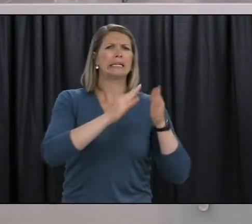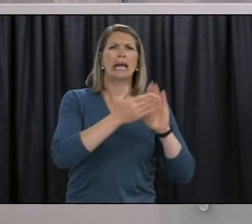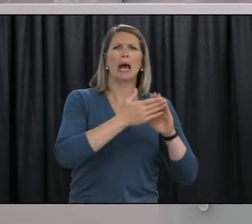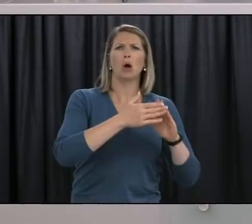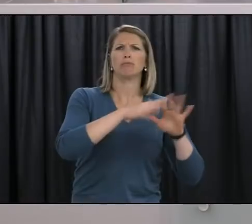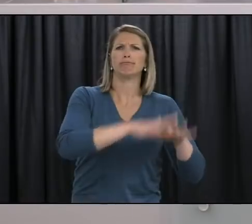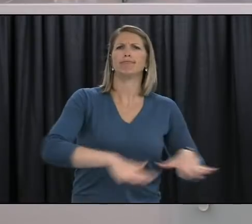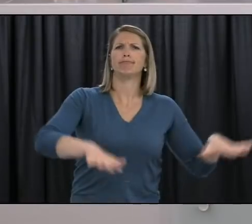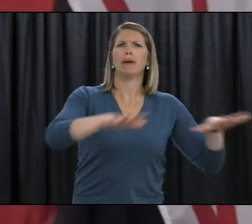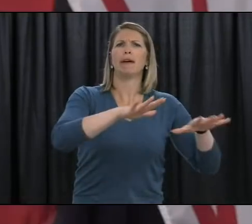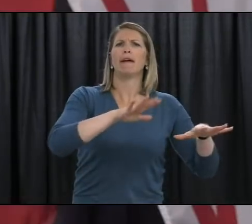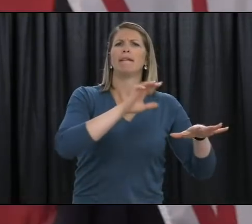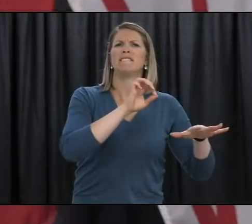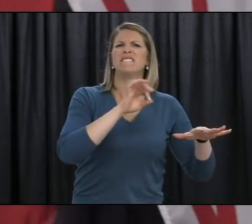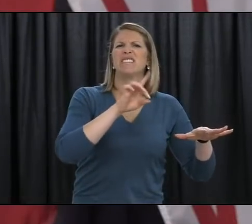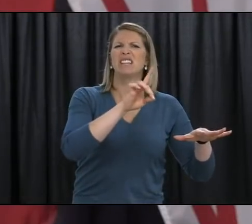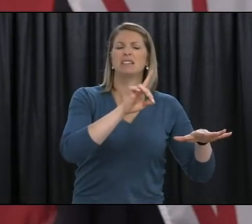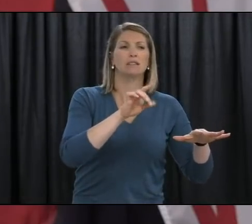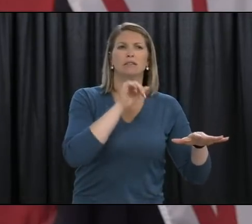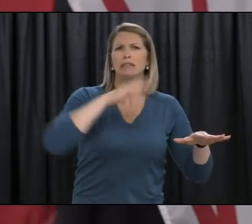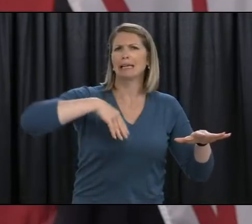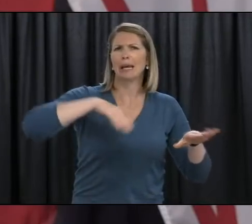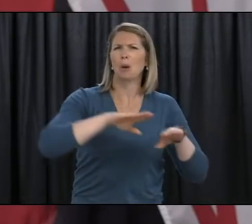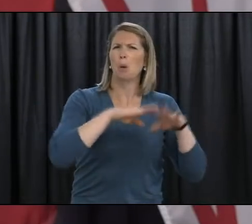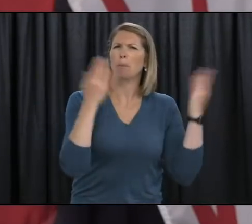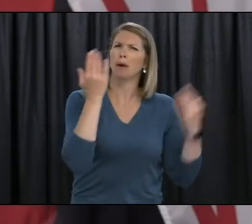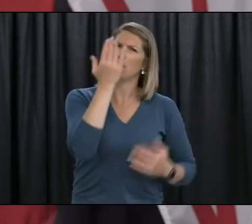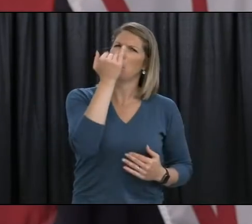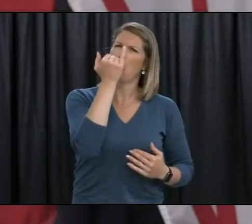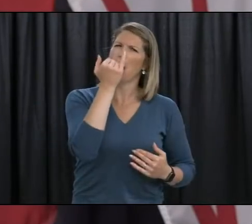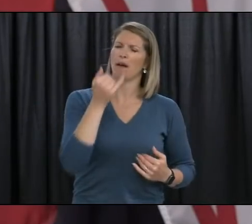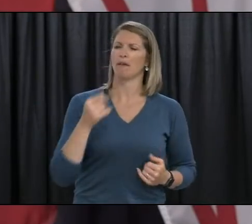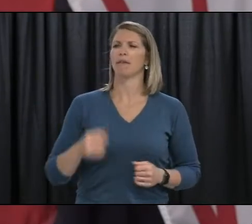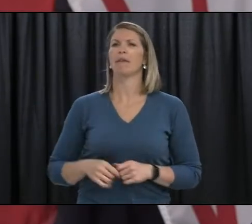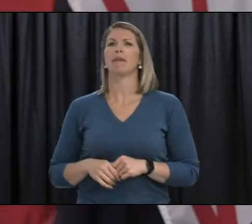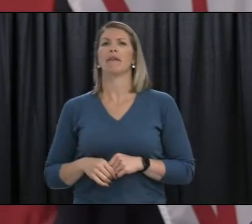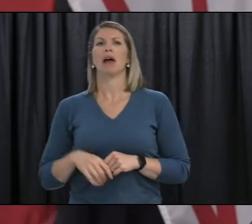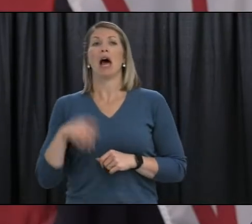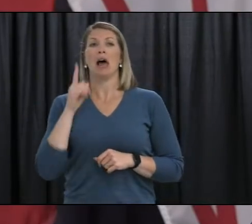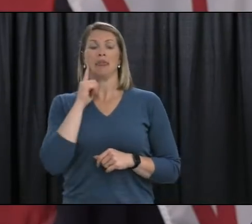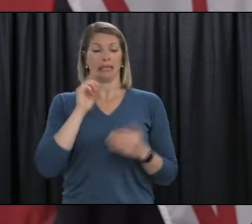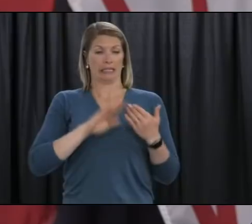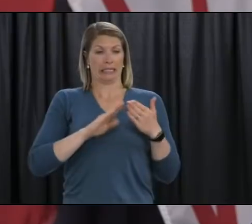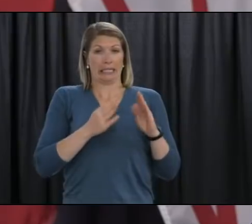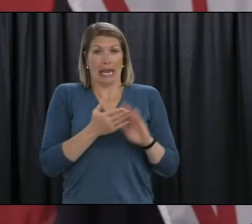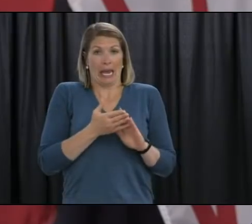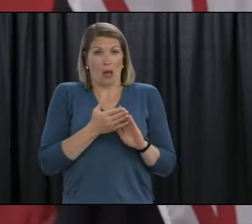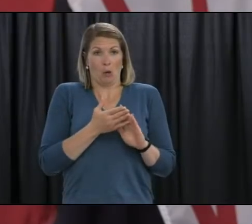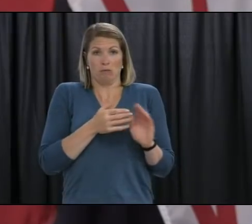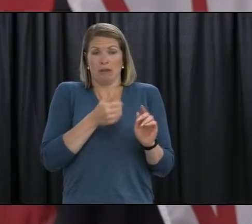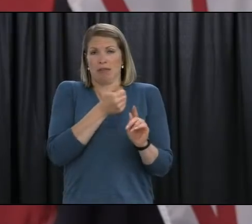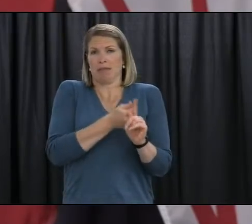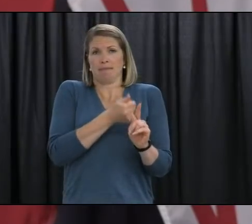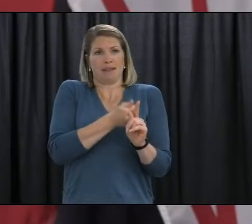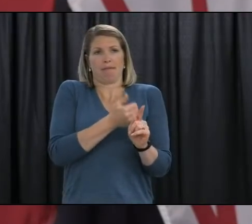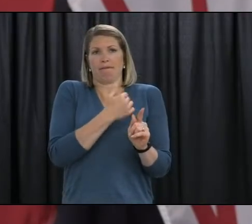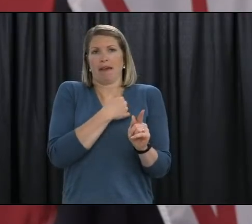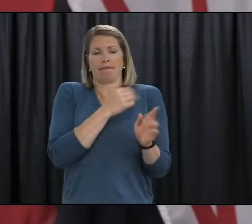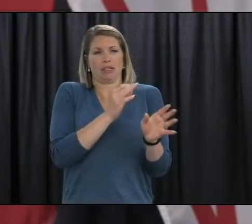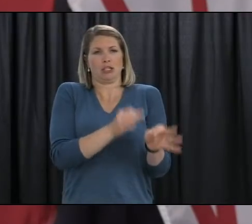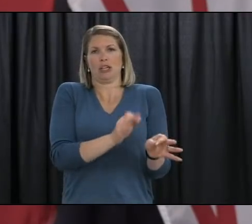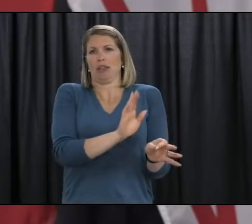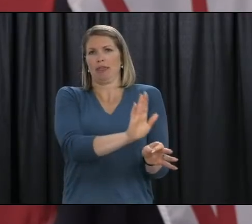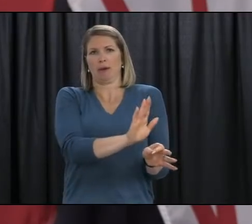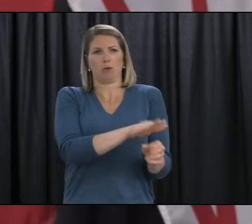health? Well, I guess when you think about it, it's getting their own workers back. Then I can't speak for the municipalities and the decisions that they would have to